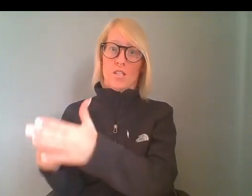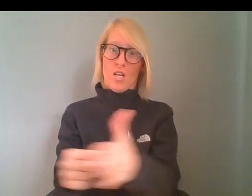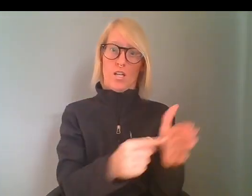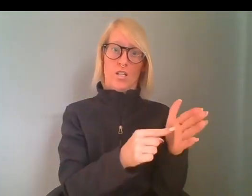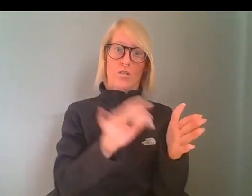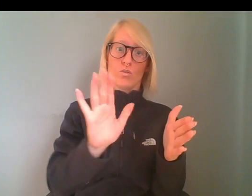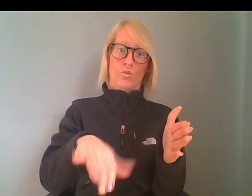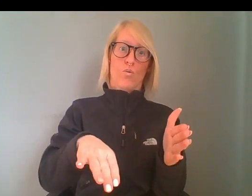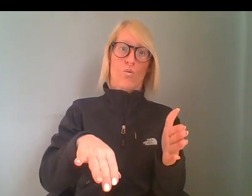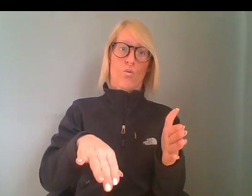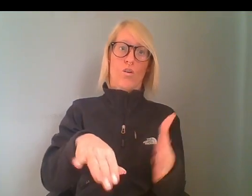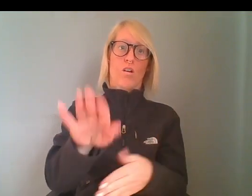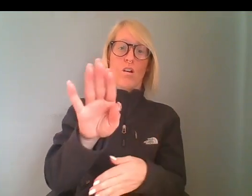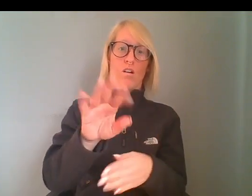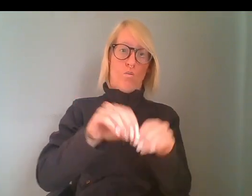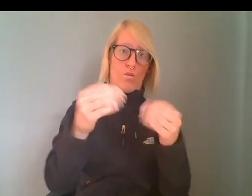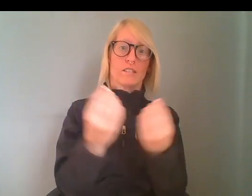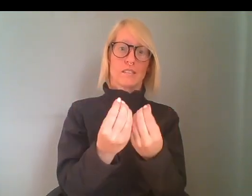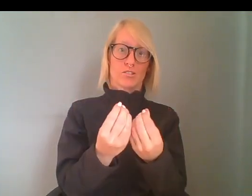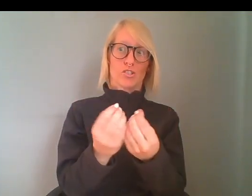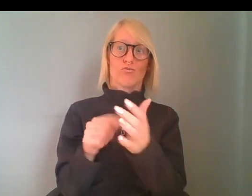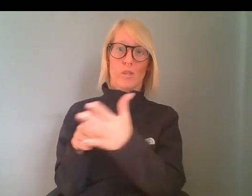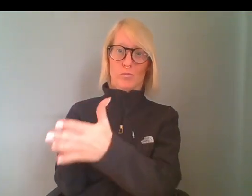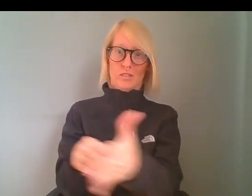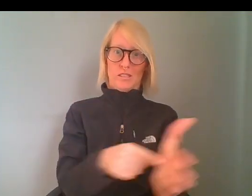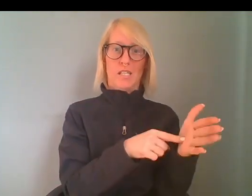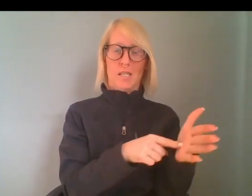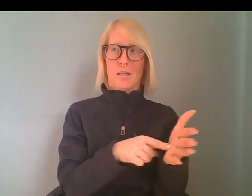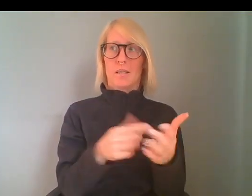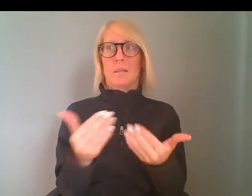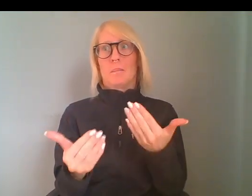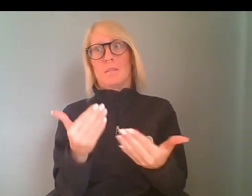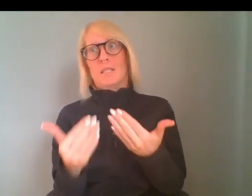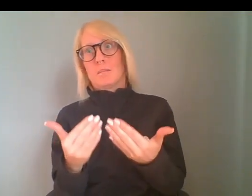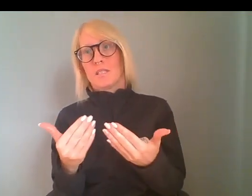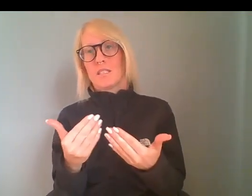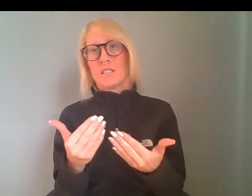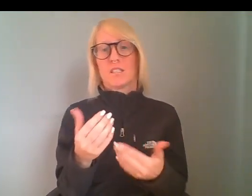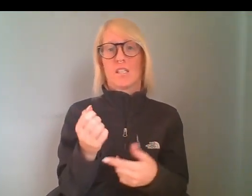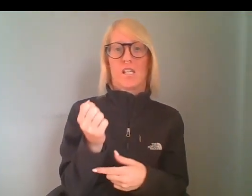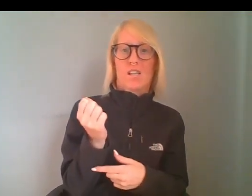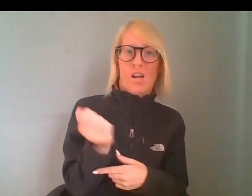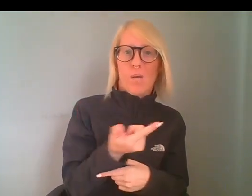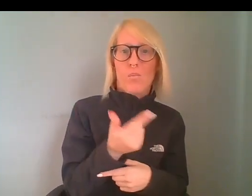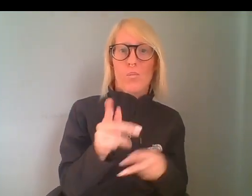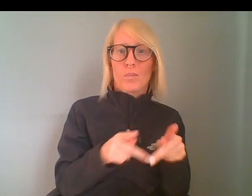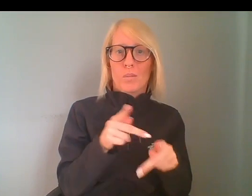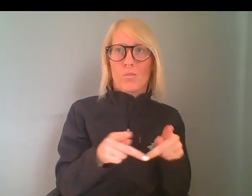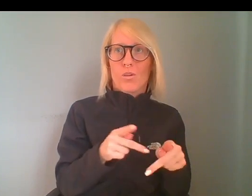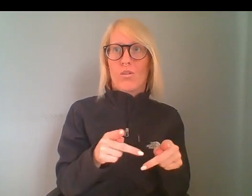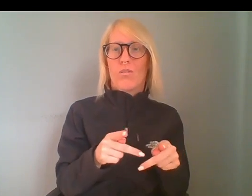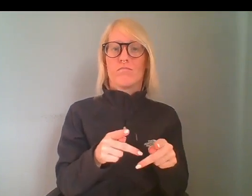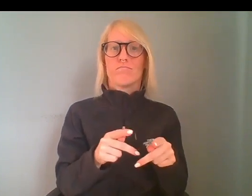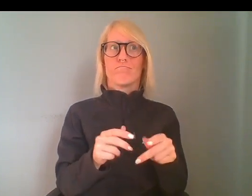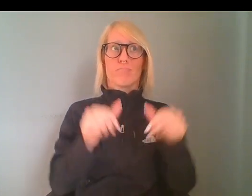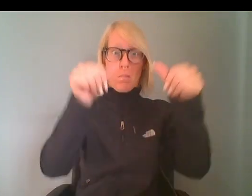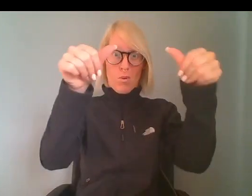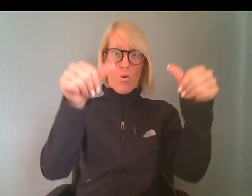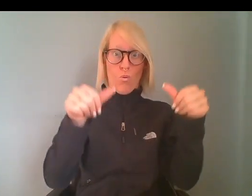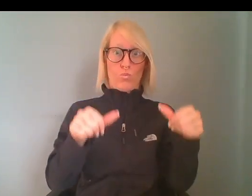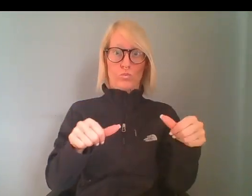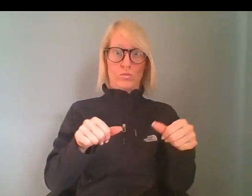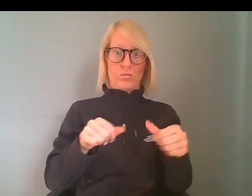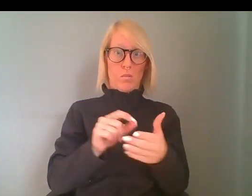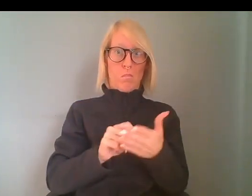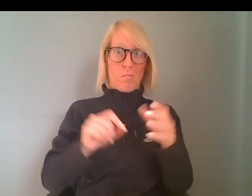have an official nonprofit blog and maybe only give a couple people the rights to do blog posts. So that's something you want